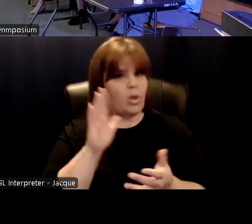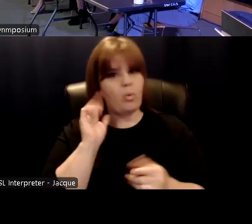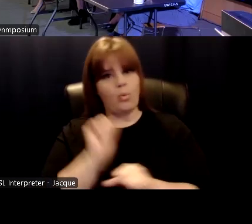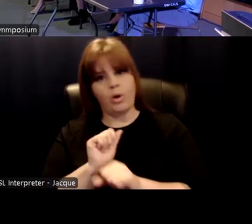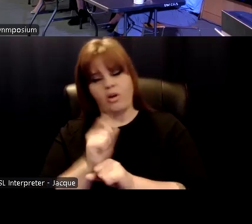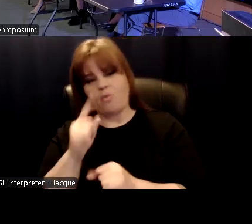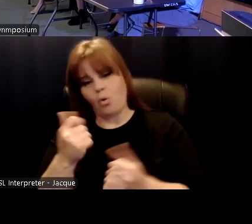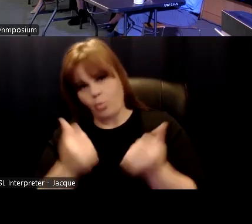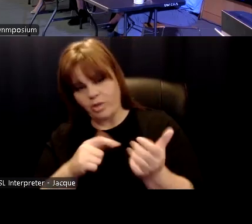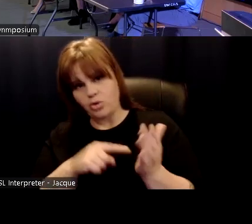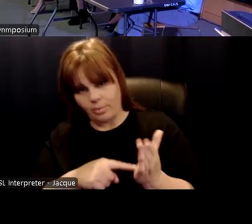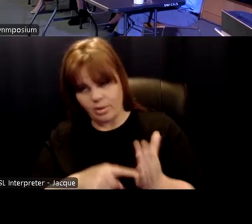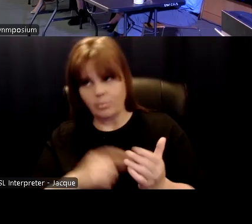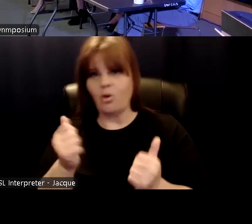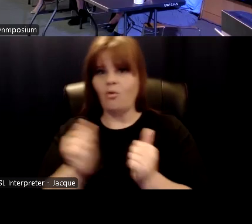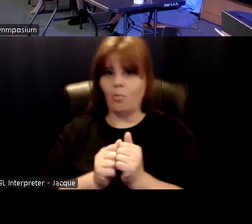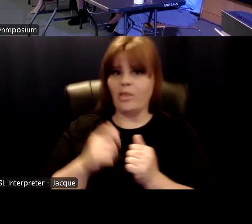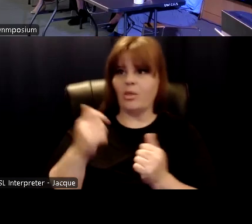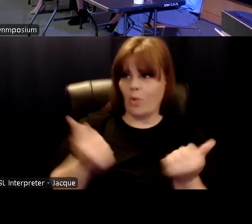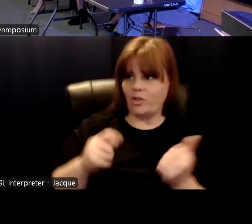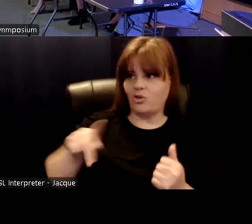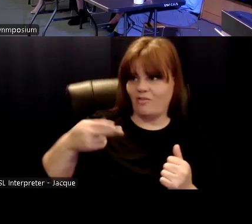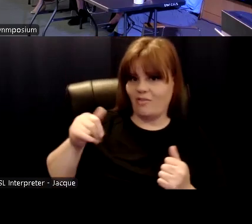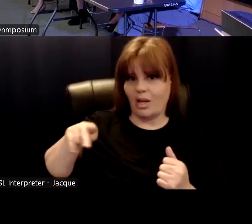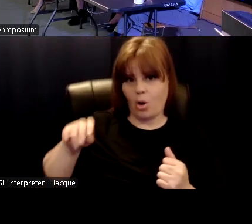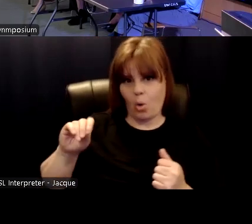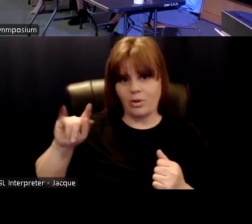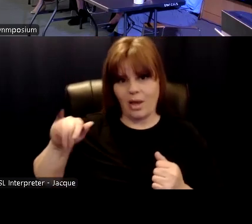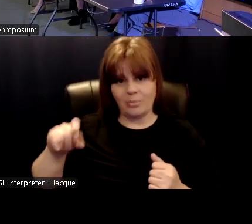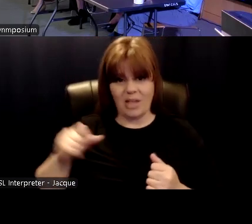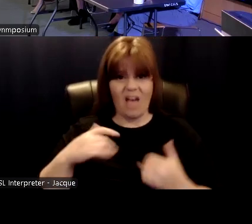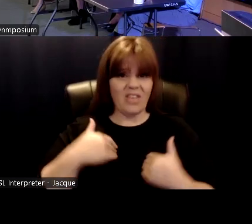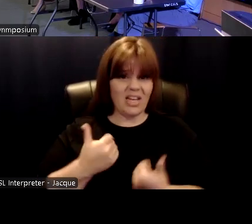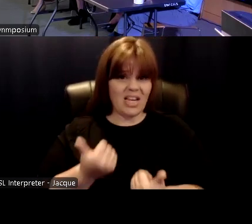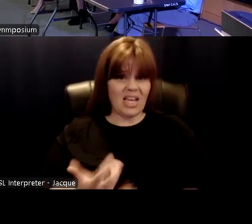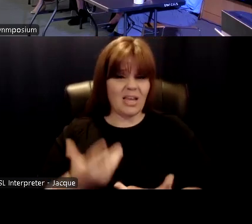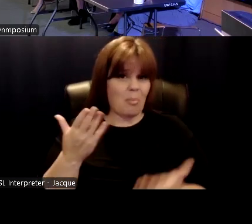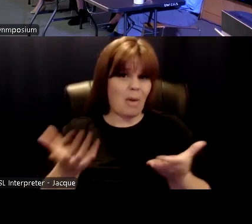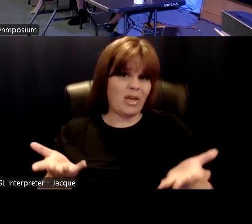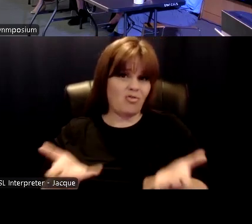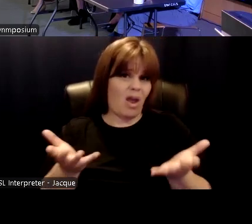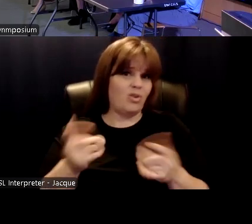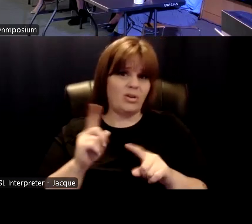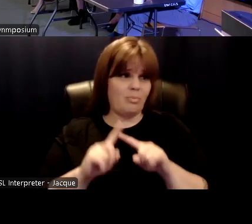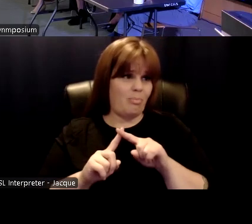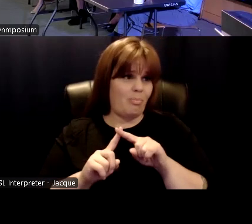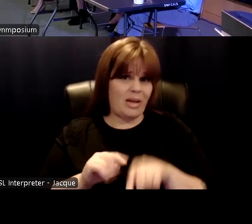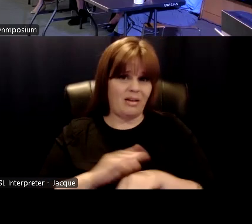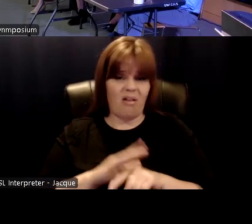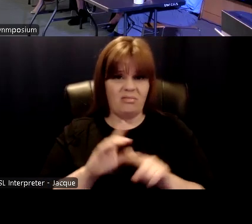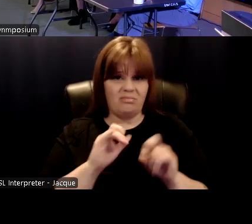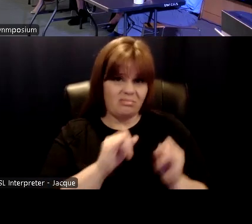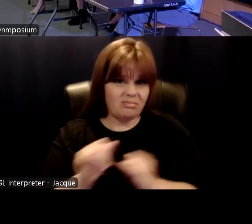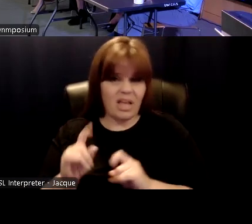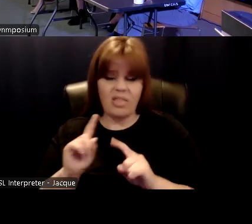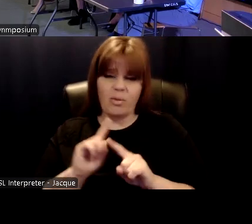mentioned before, fatigue may be different drivers depending on the individual, and there may be different treatments